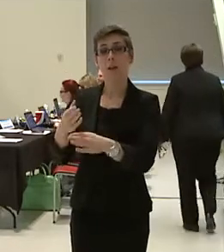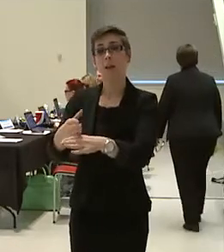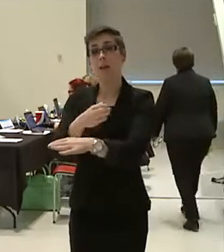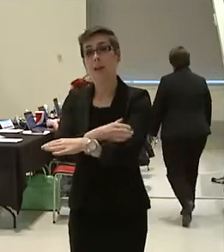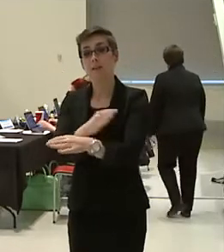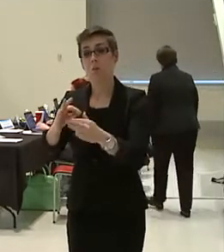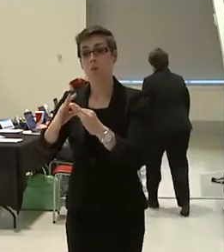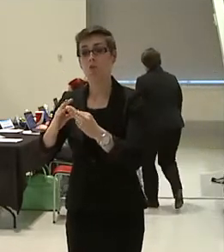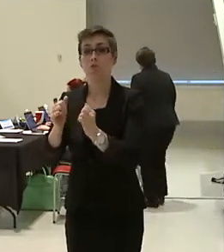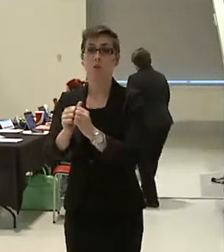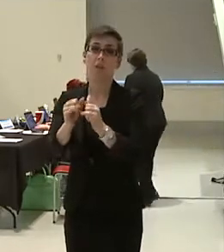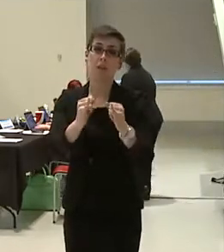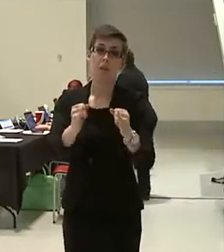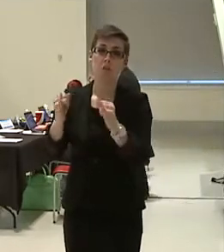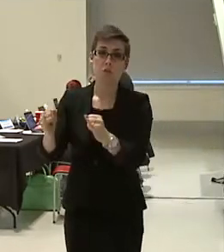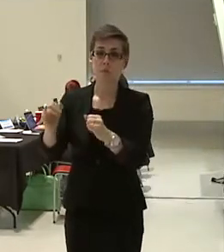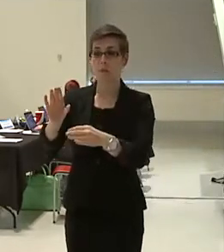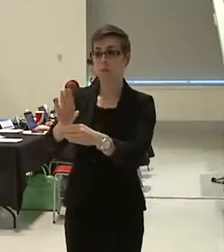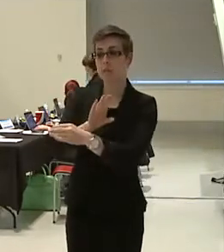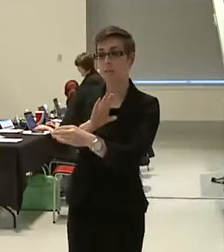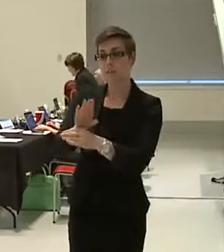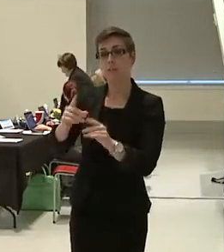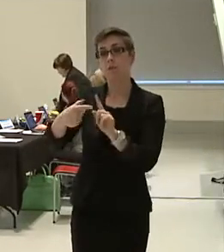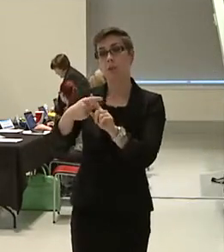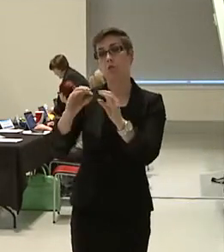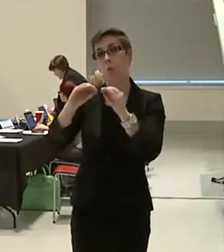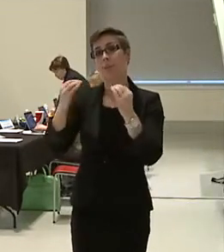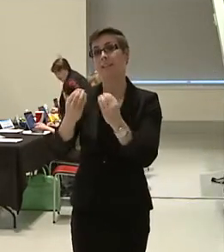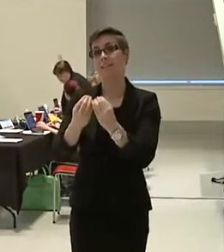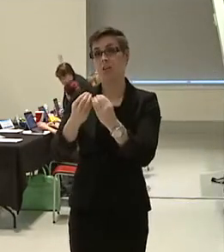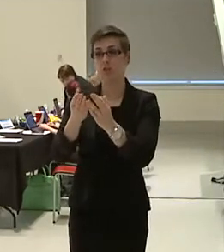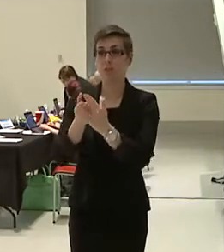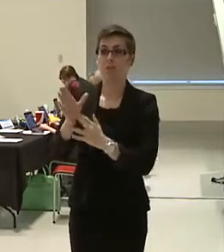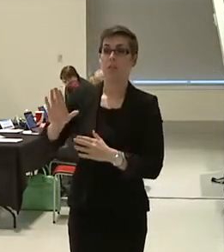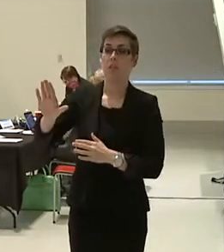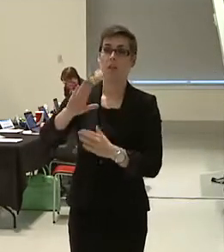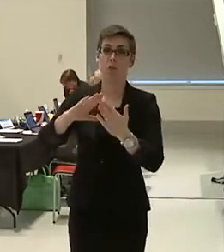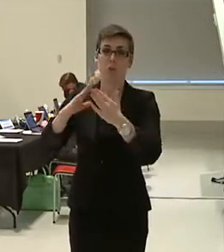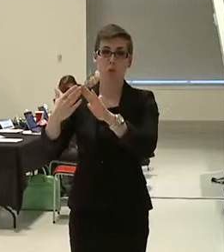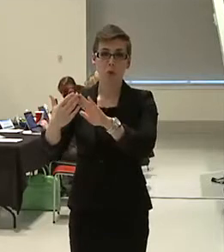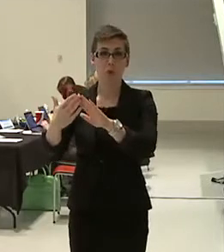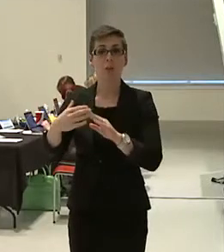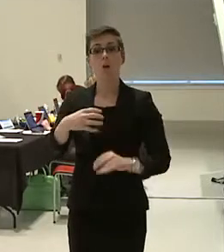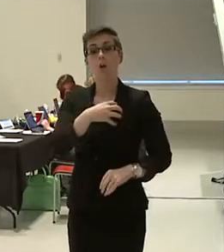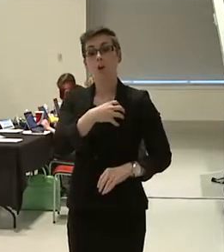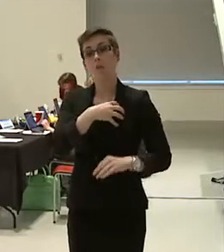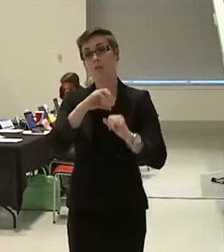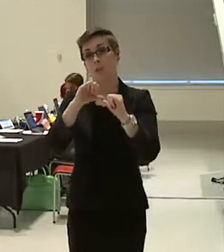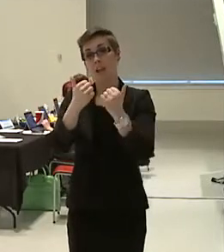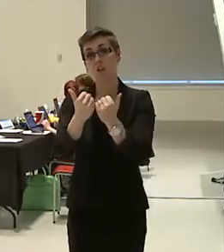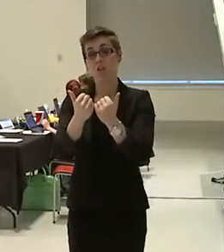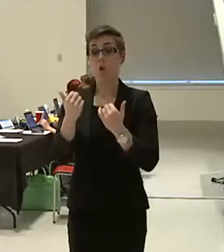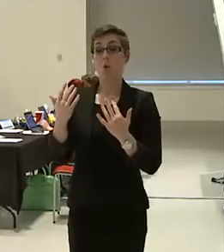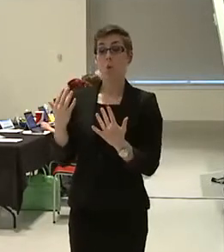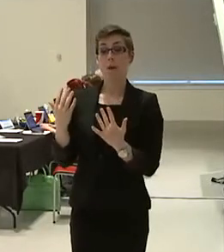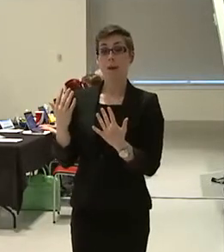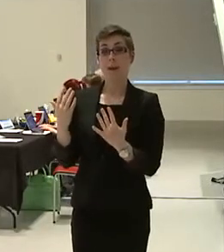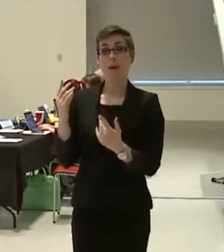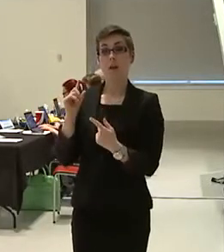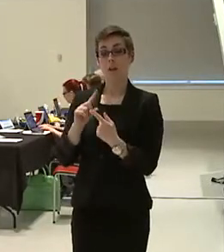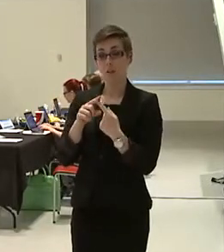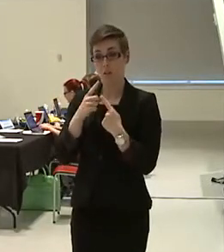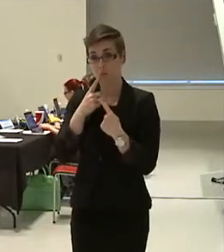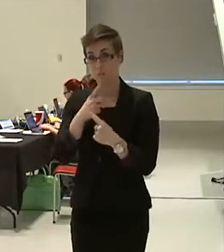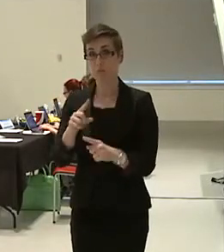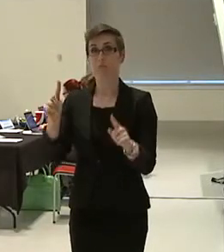individuals, businesses, and organizations throughout their community. Law enforcement agencies should not wait until there's an issue in their community to begin